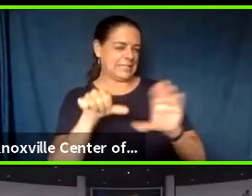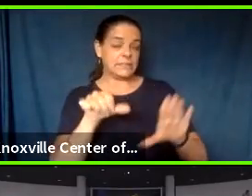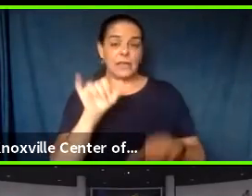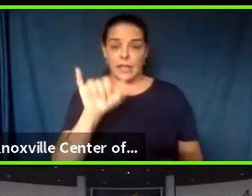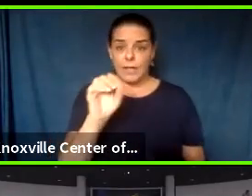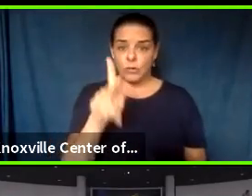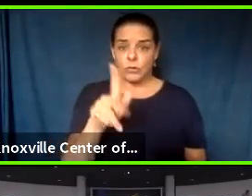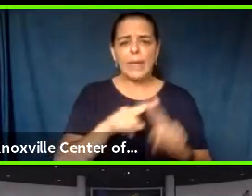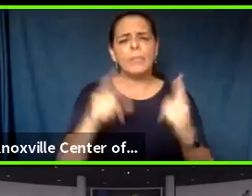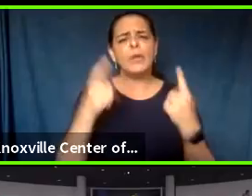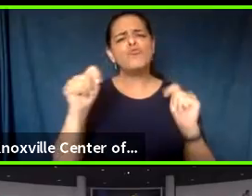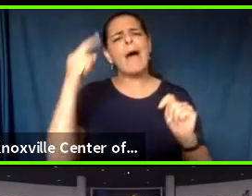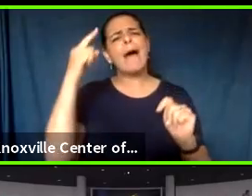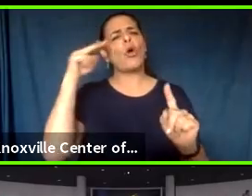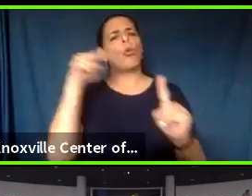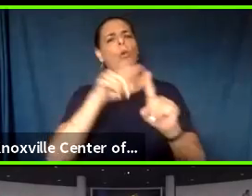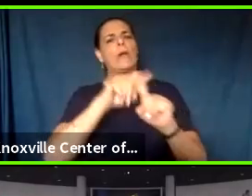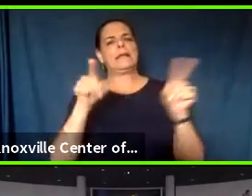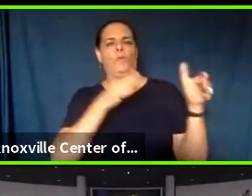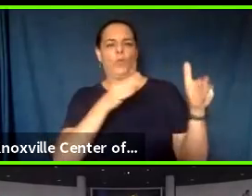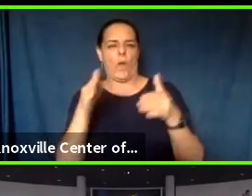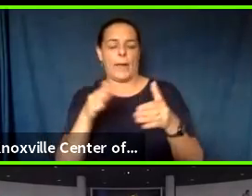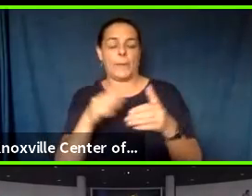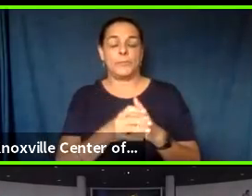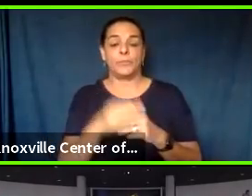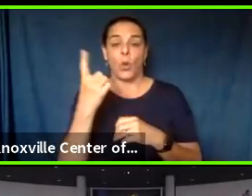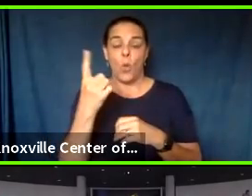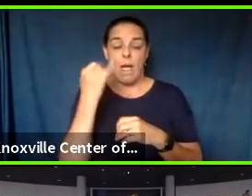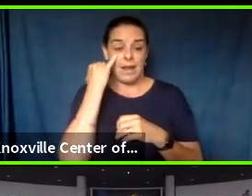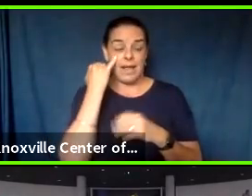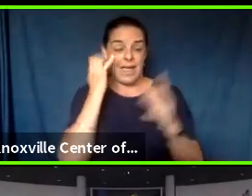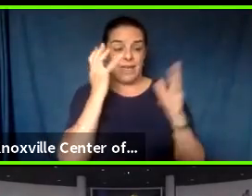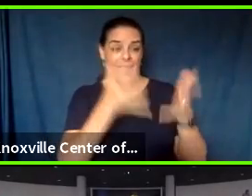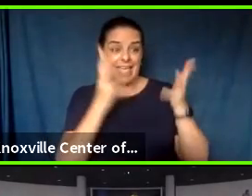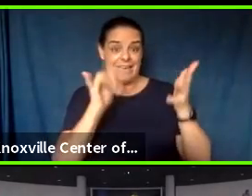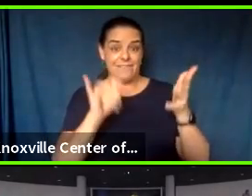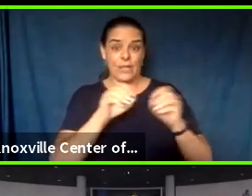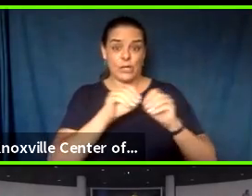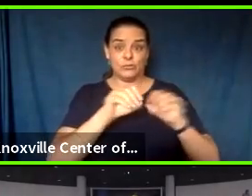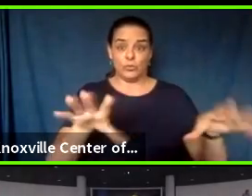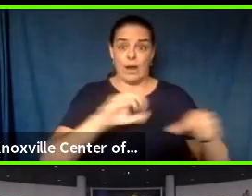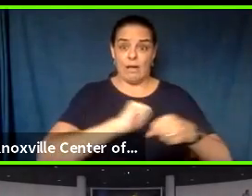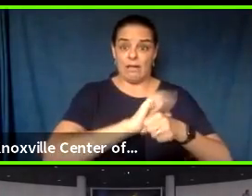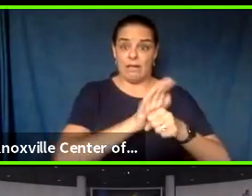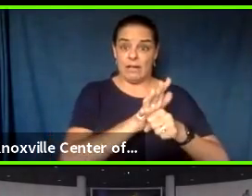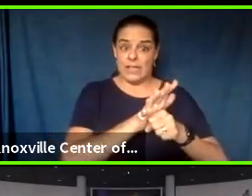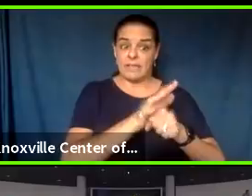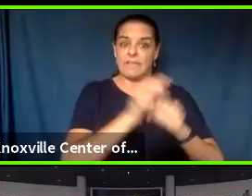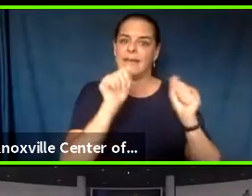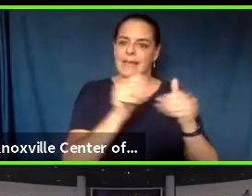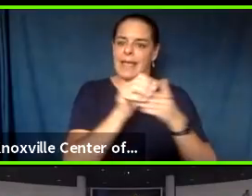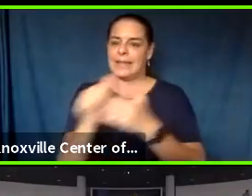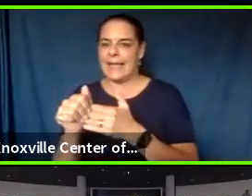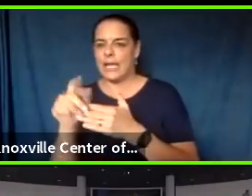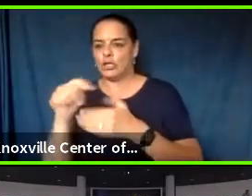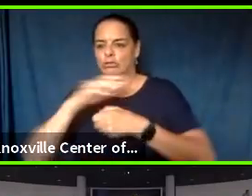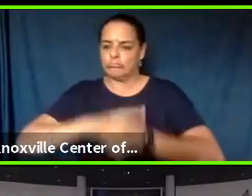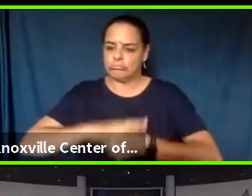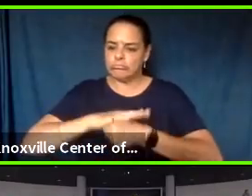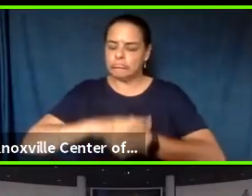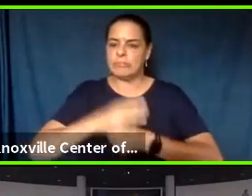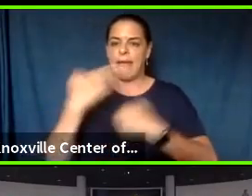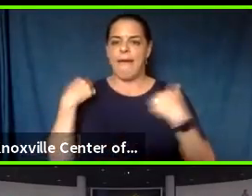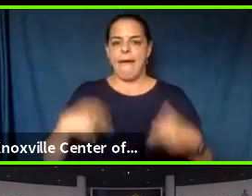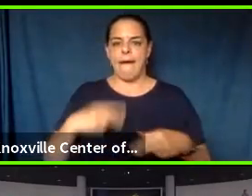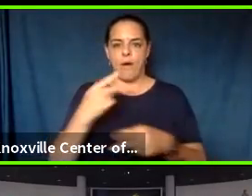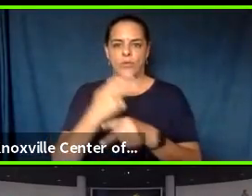different standpoint. One thing that's a fact is that if left unchecked, the spread of this disease can lead to the straining of healthcare capacity, as